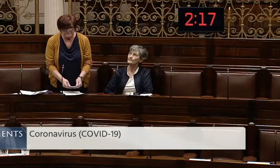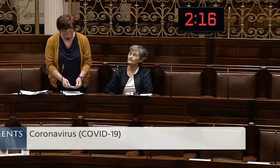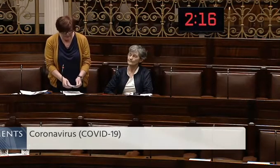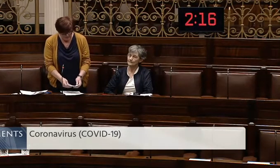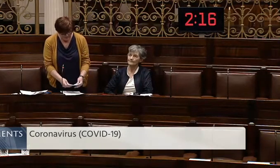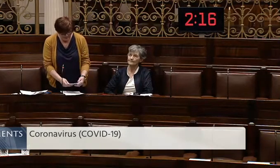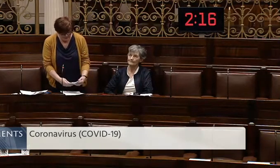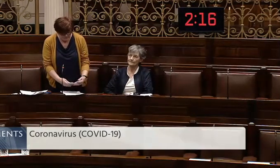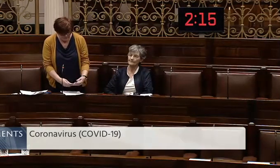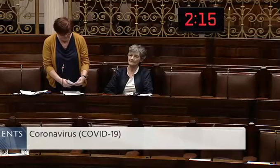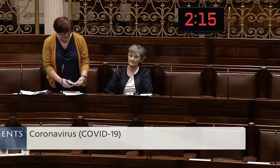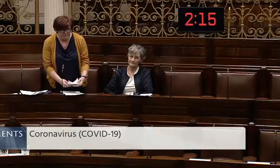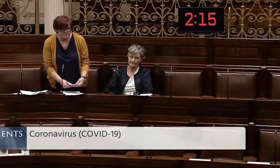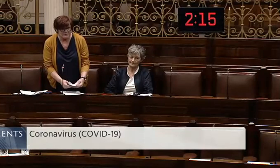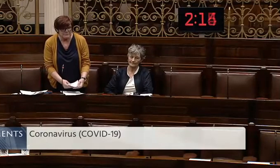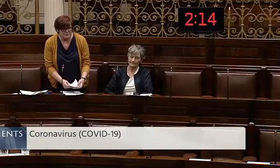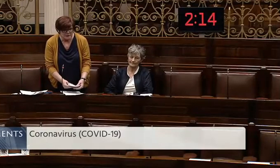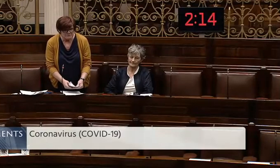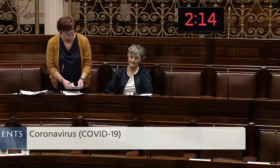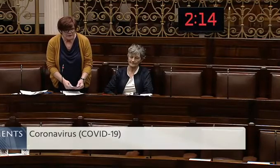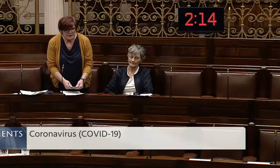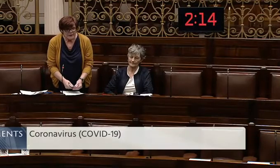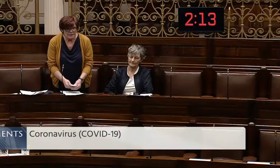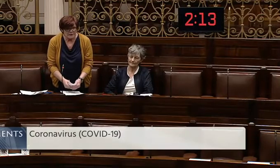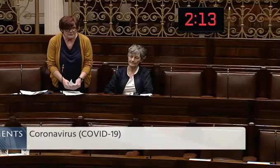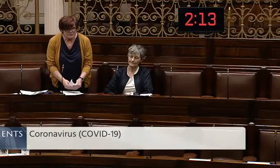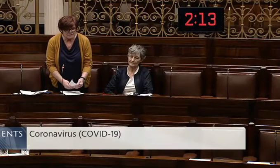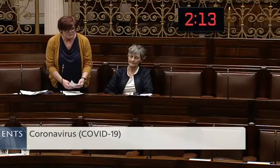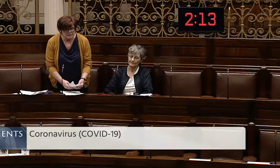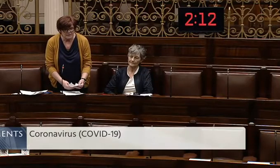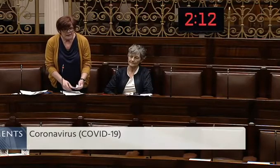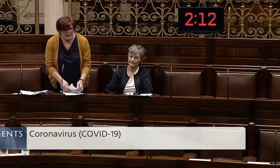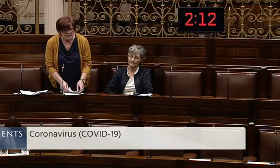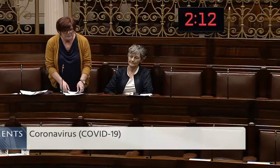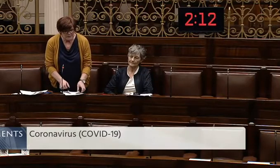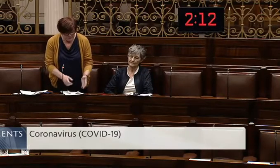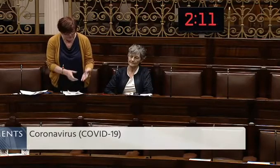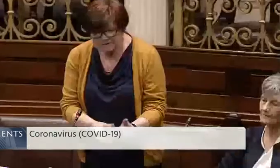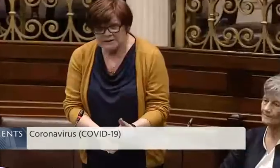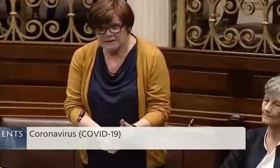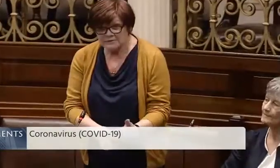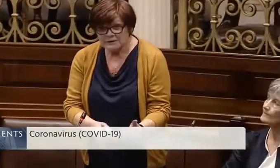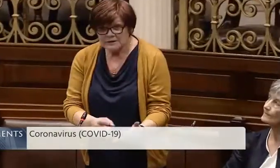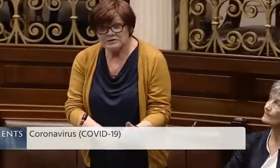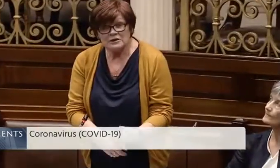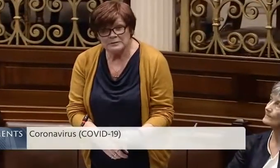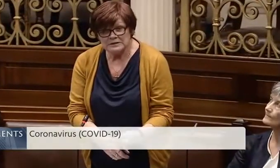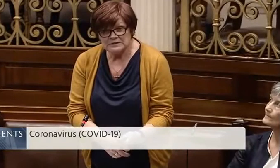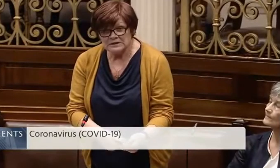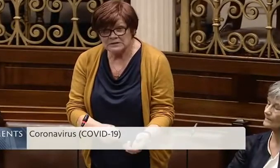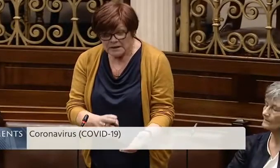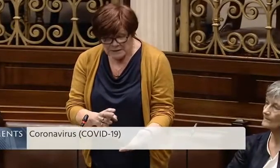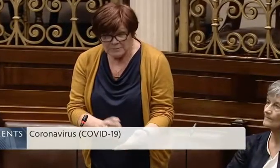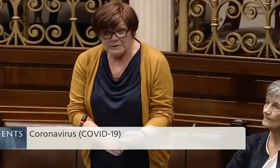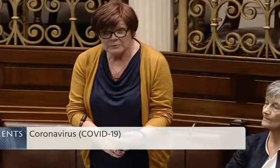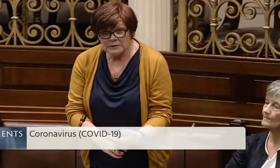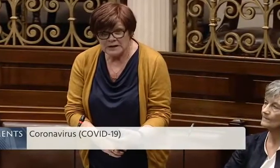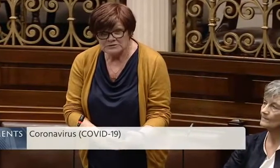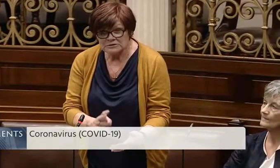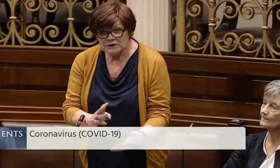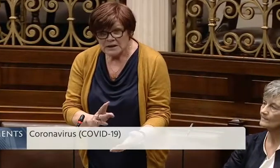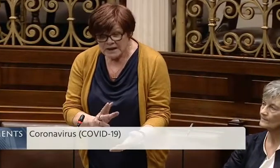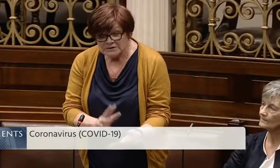morning. I do have a family member who has it, and there's huge concern. And I'm thinking about the CF, COPD,